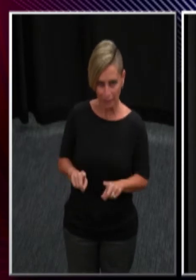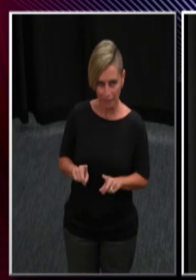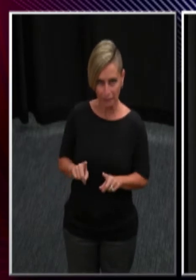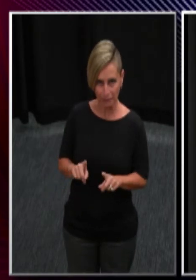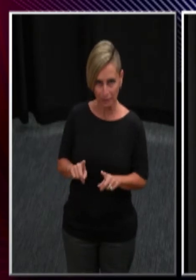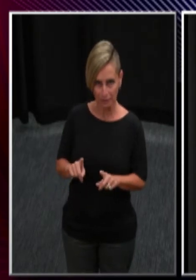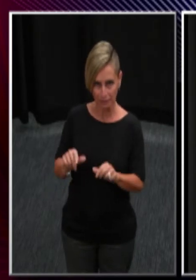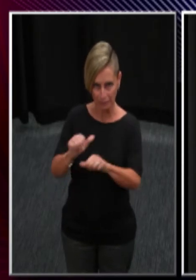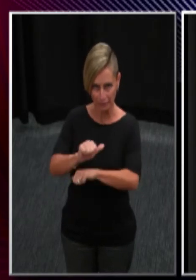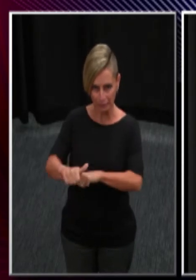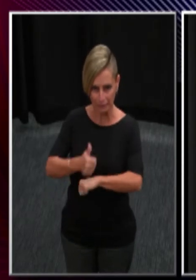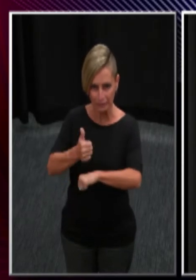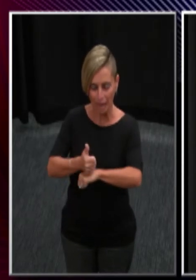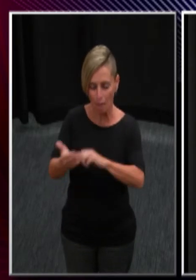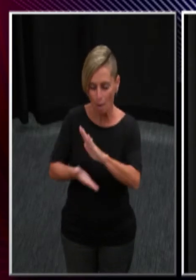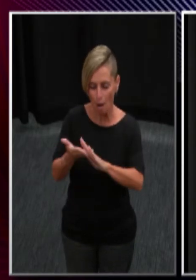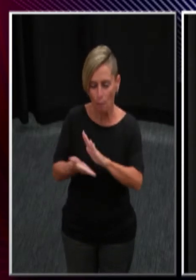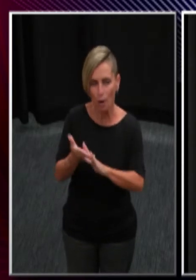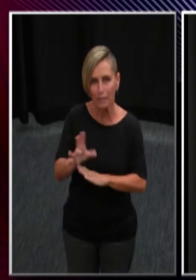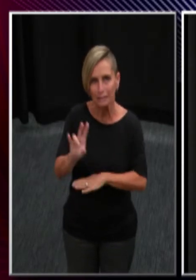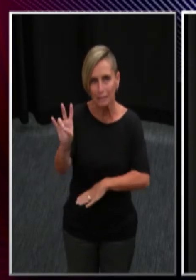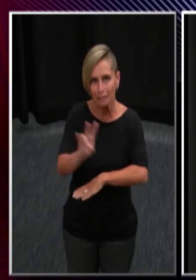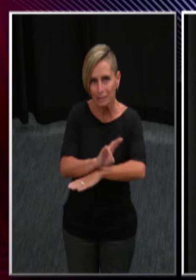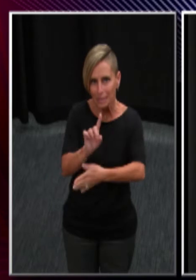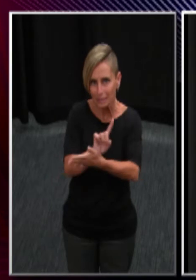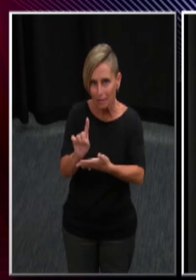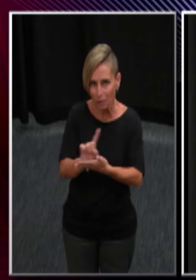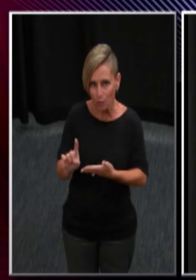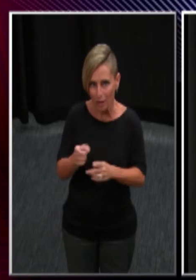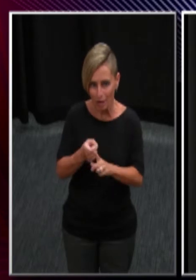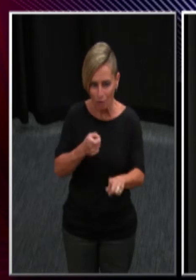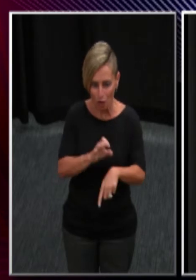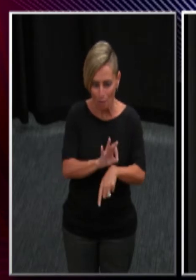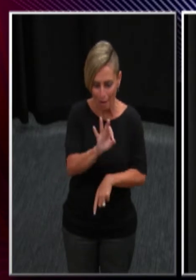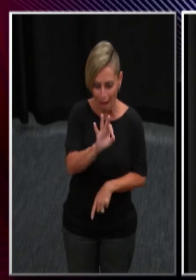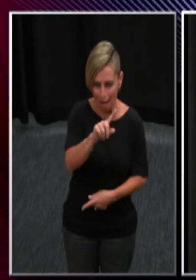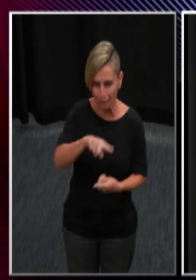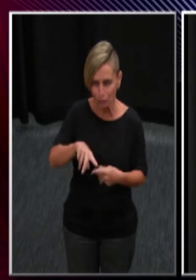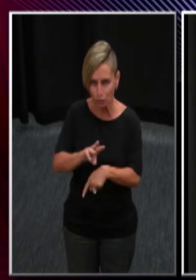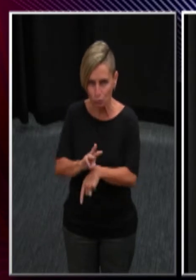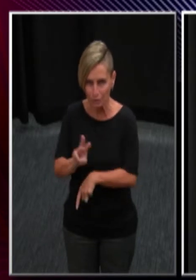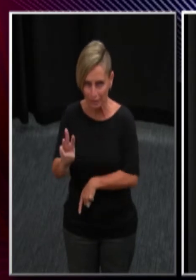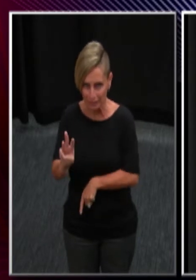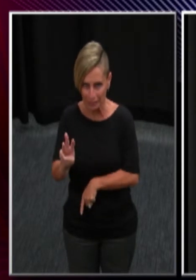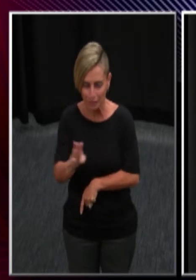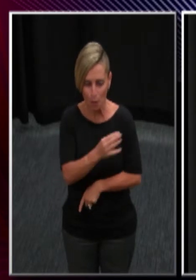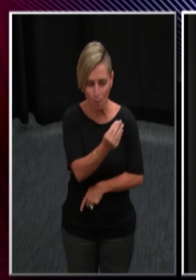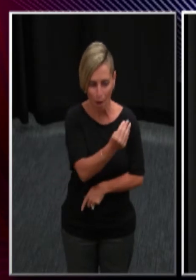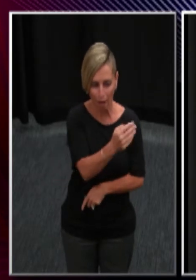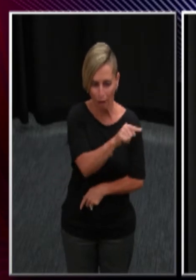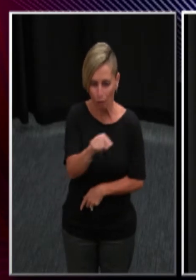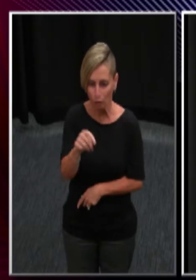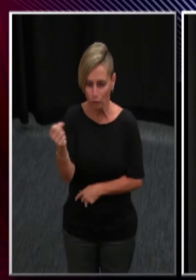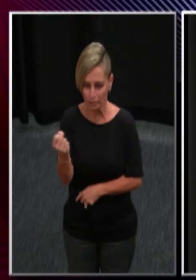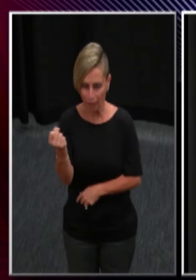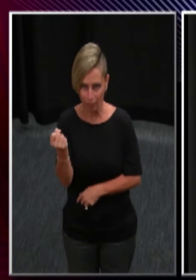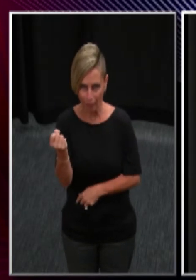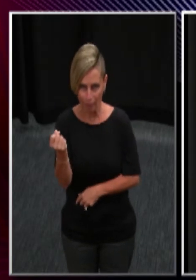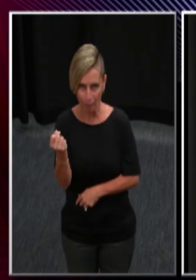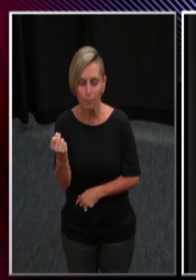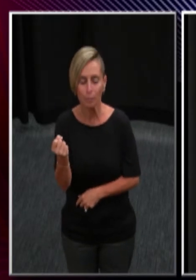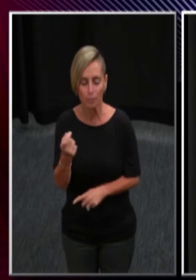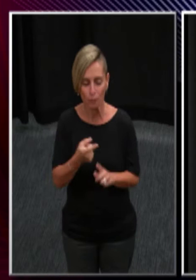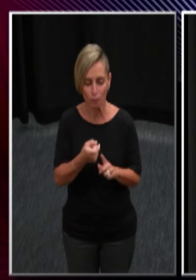operate 7 days a week from 9 a.m. to 6 p.m. Monday through Saturday, and from 9 a.m. to